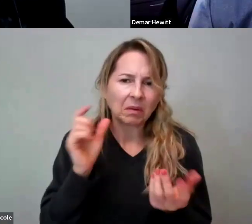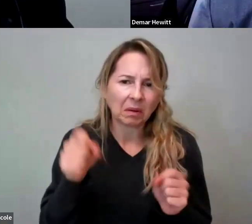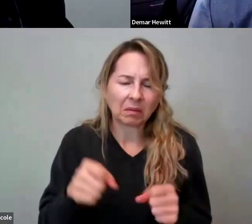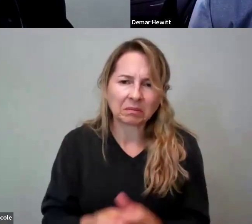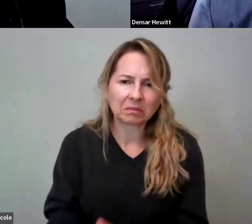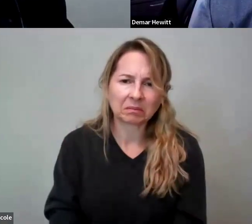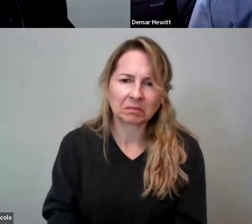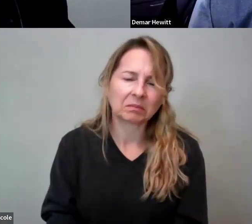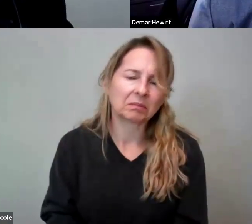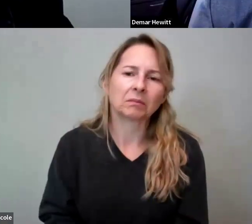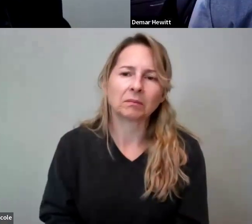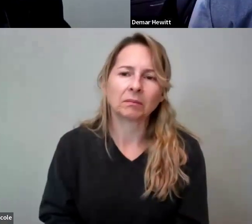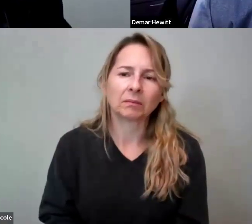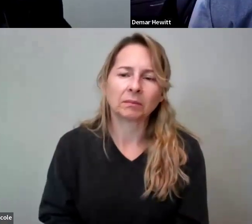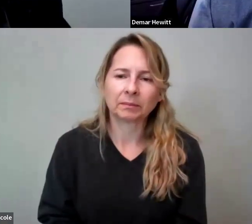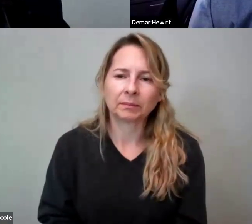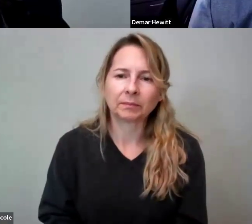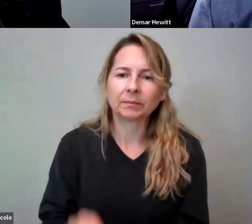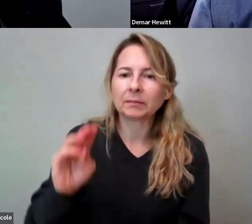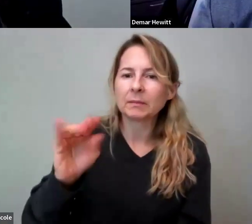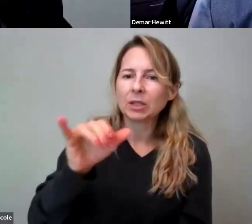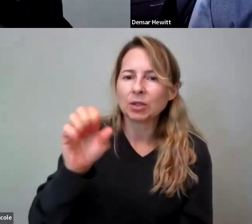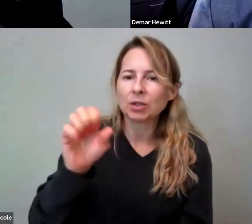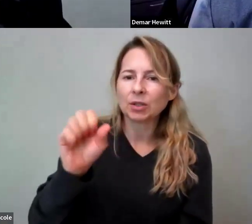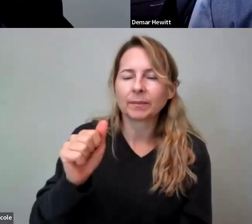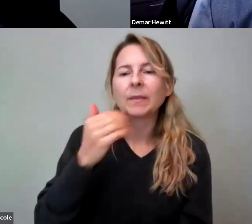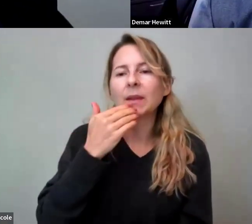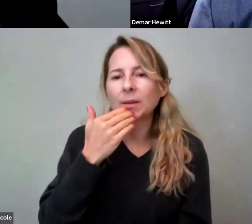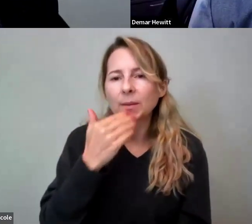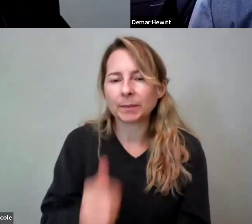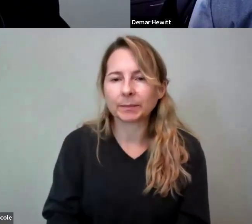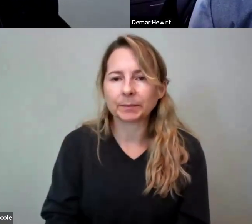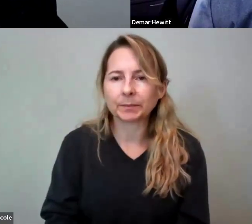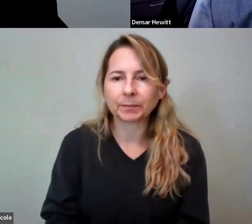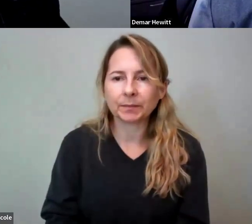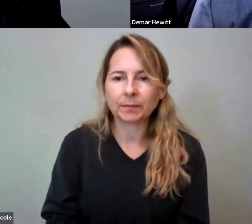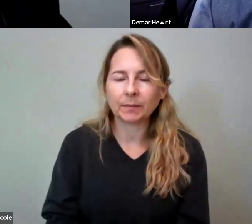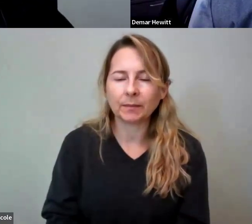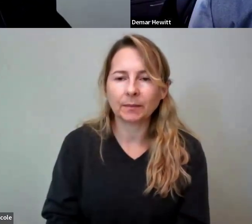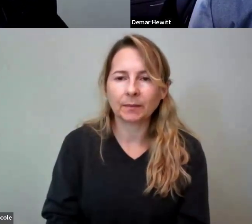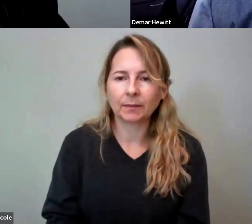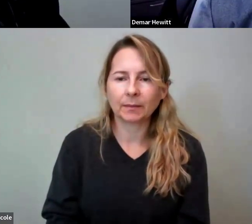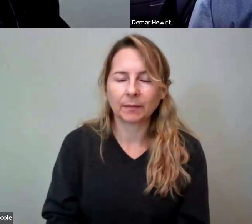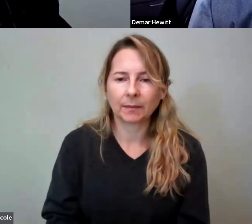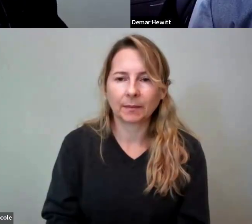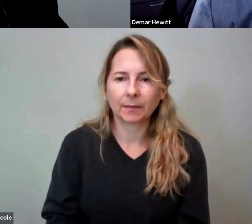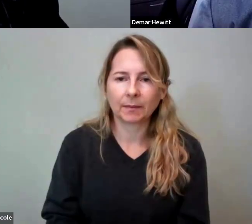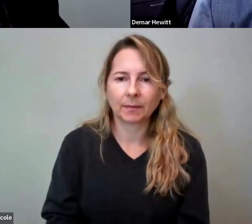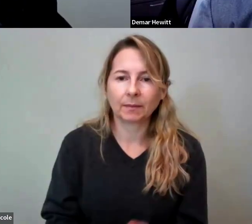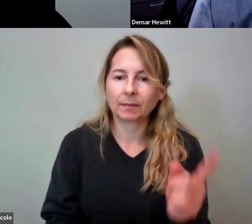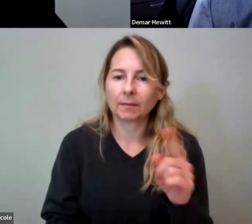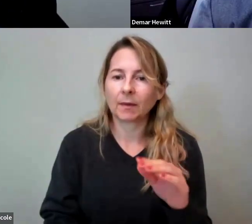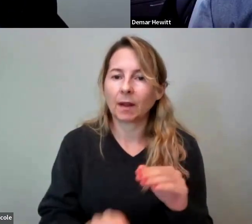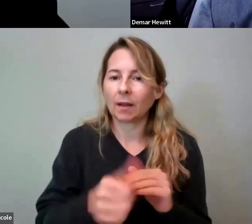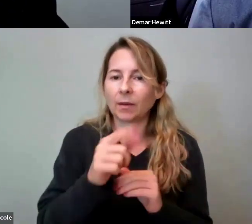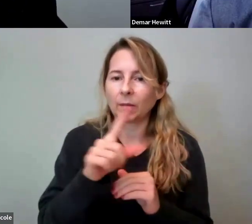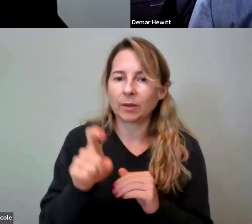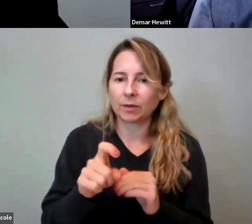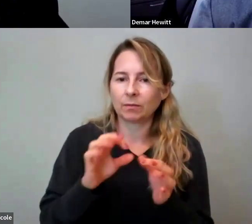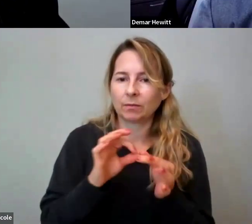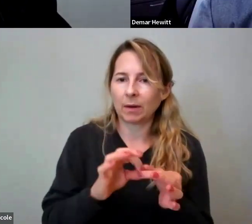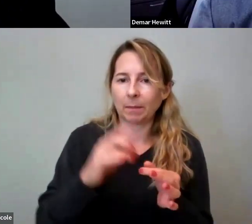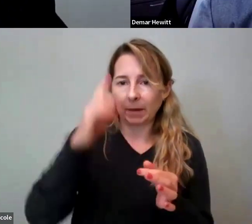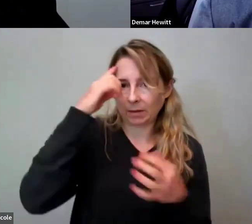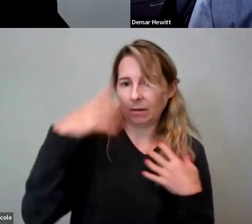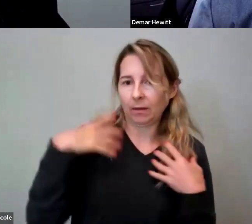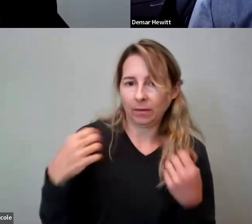suggestion. Thank you, Demar. And this is with regards to a disability that has to do with mental